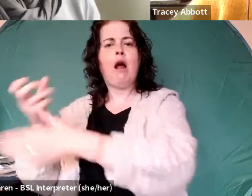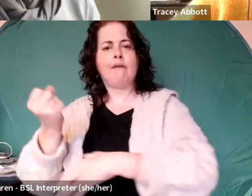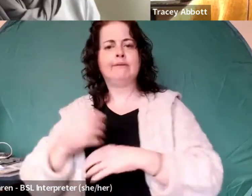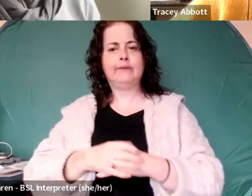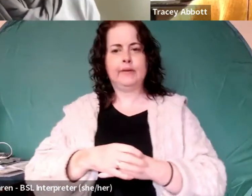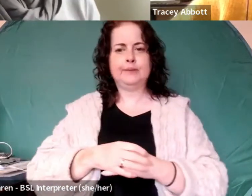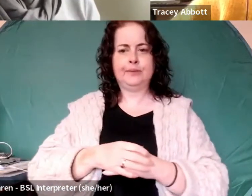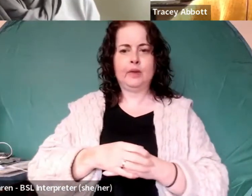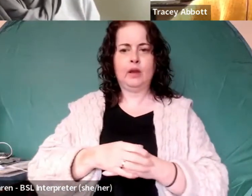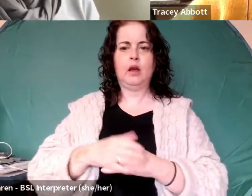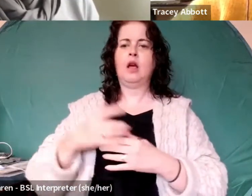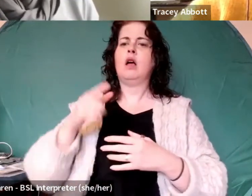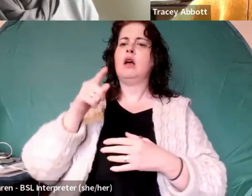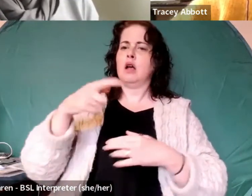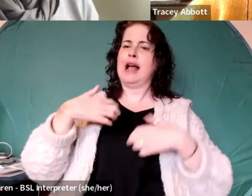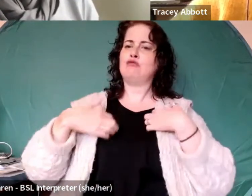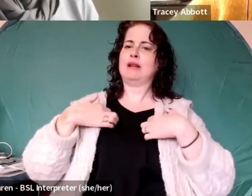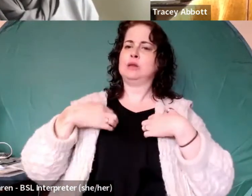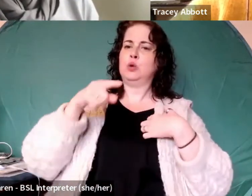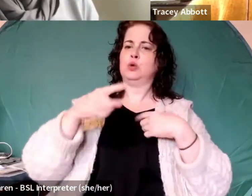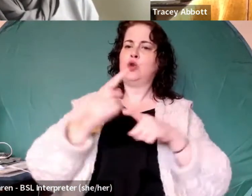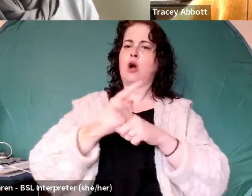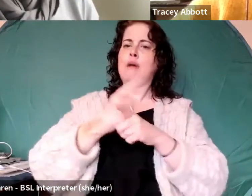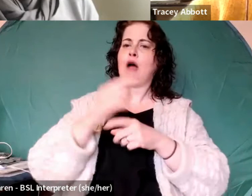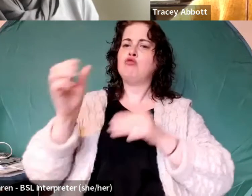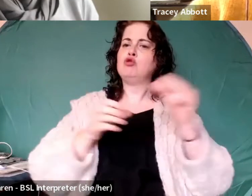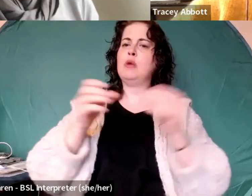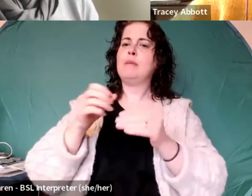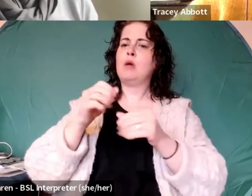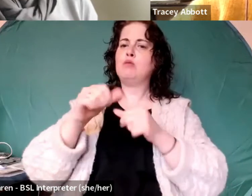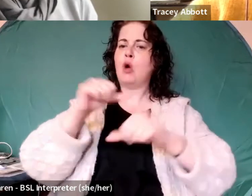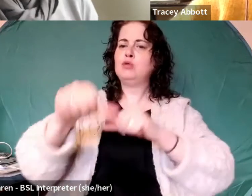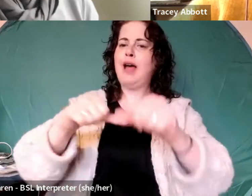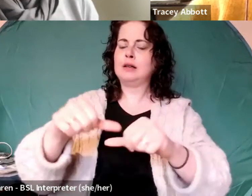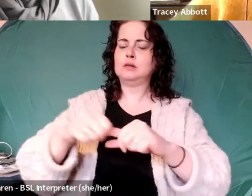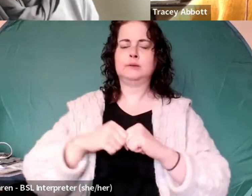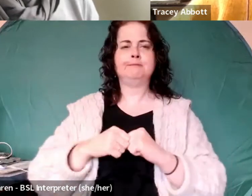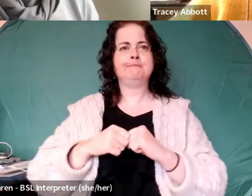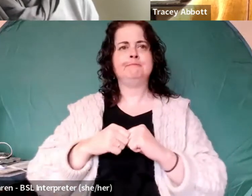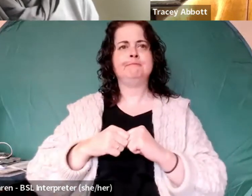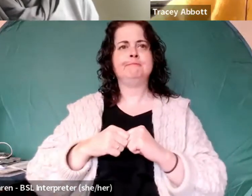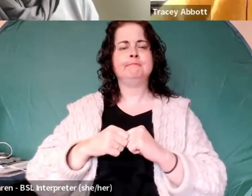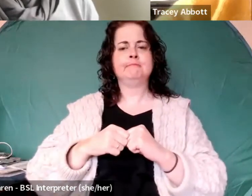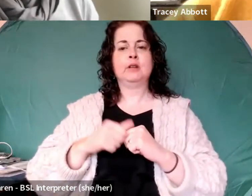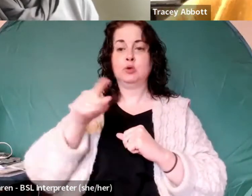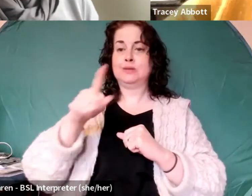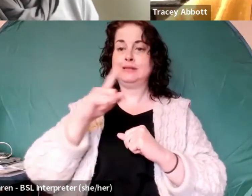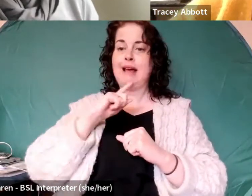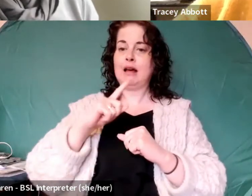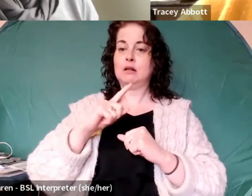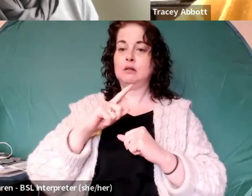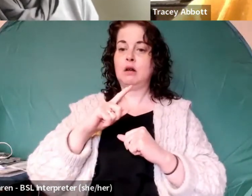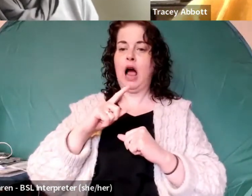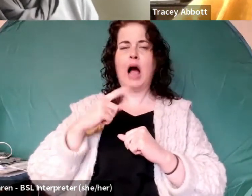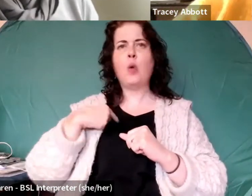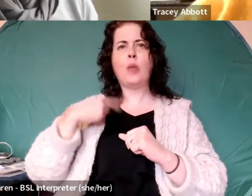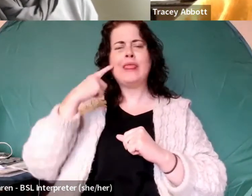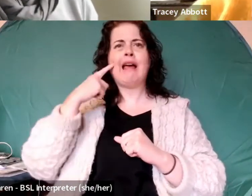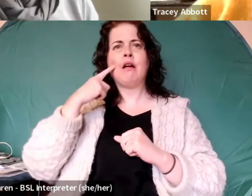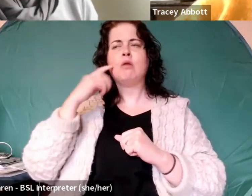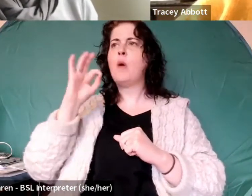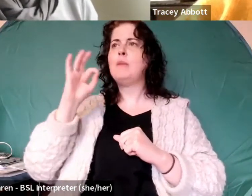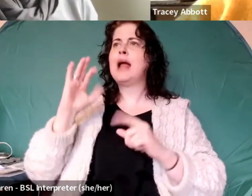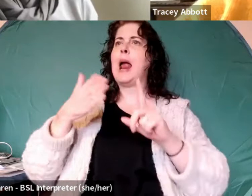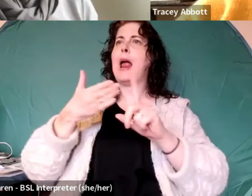And it's interesting that you talk about the recruitment process itself, because, as you say, I don't think anybody ever sets out to think,